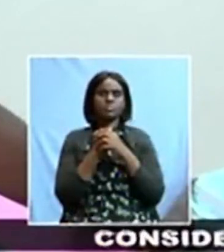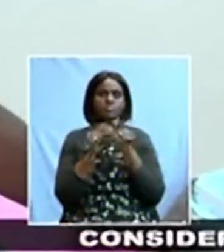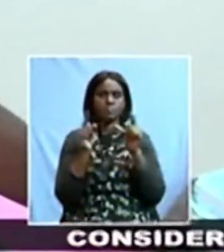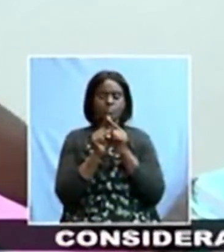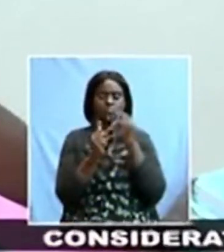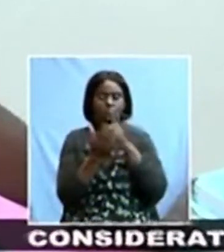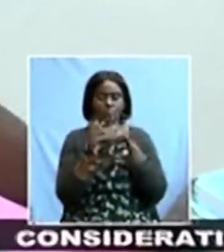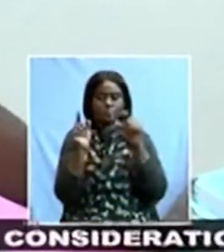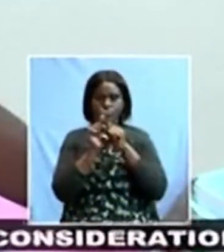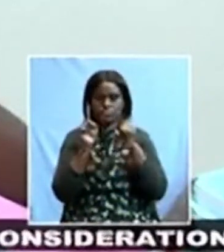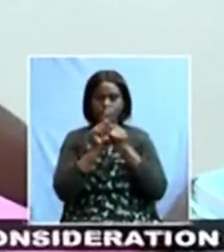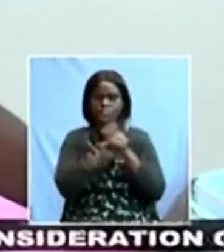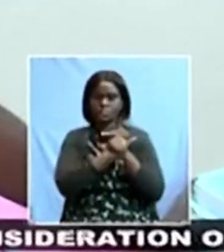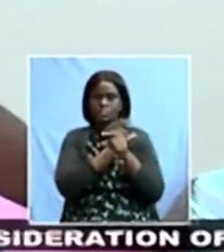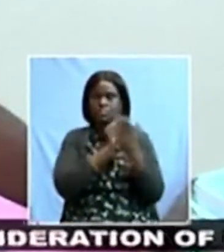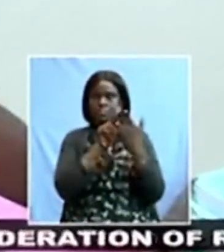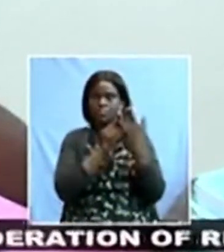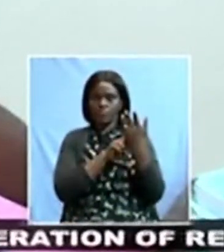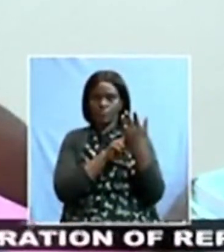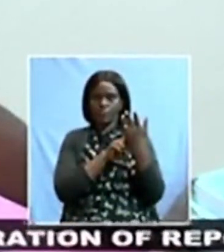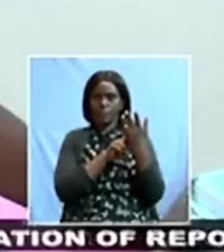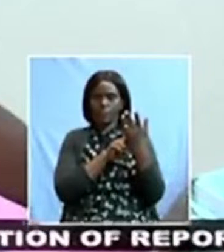And the same police report